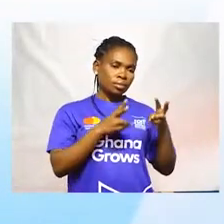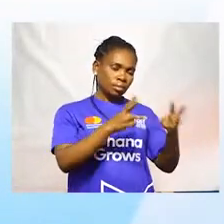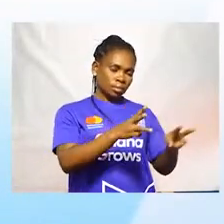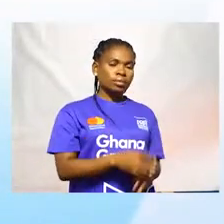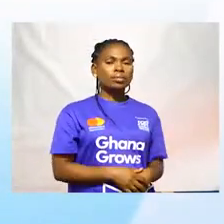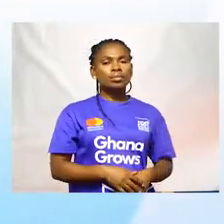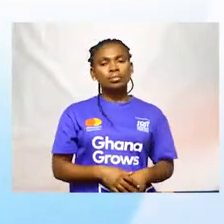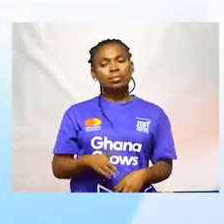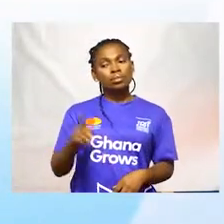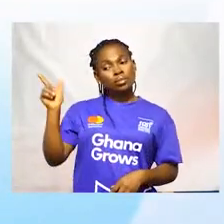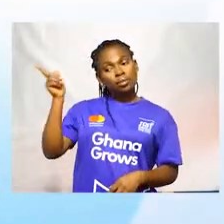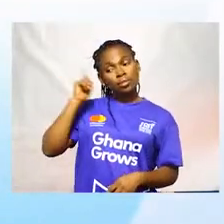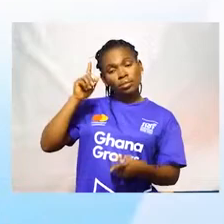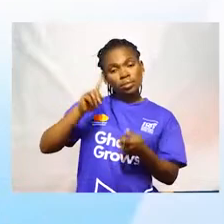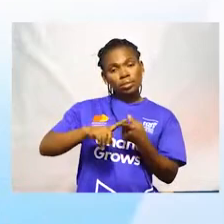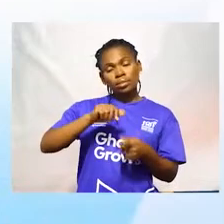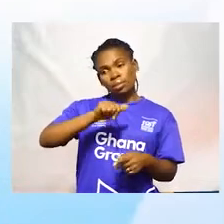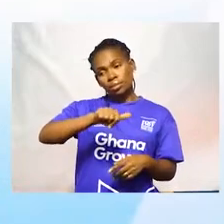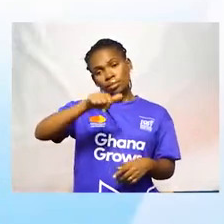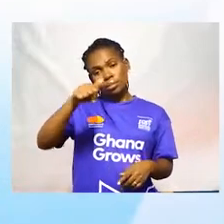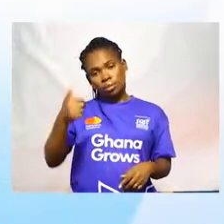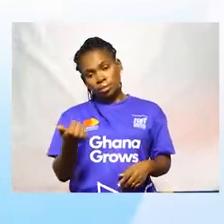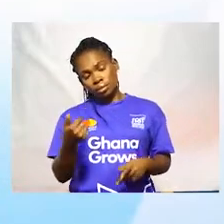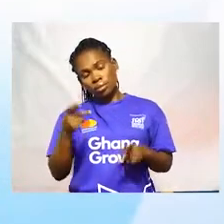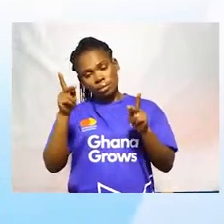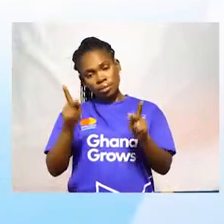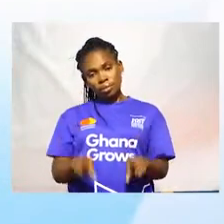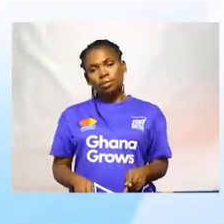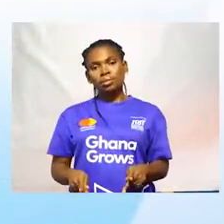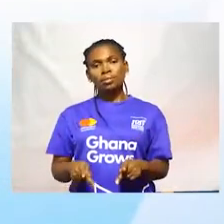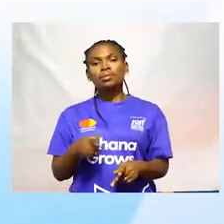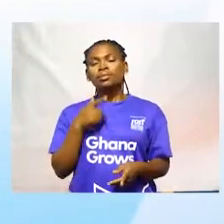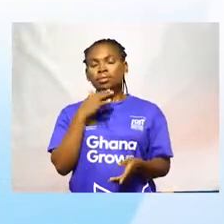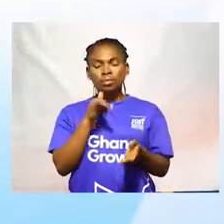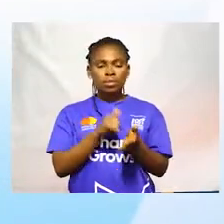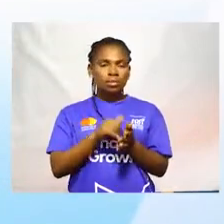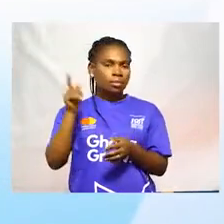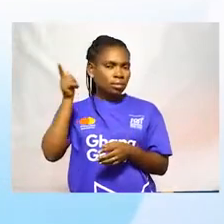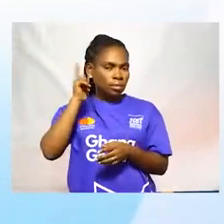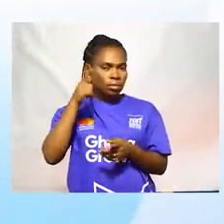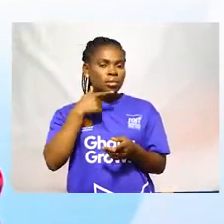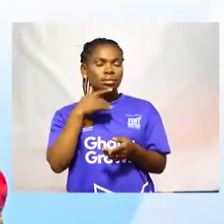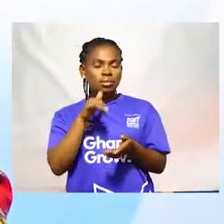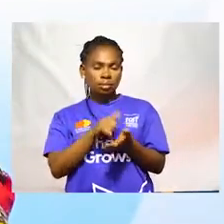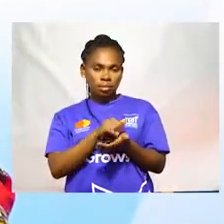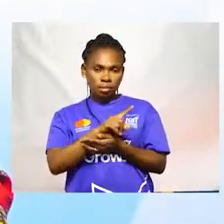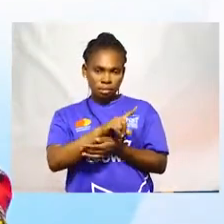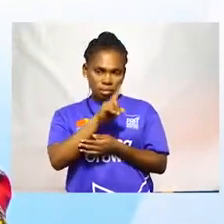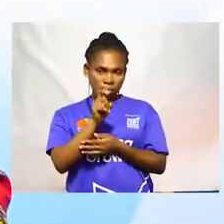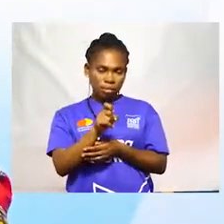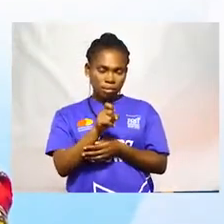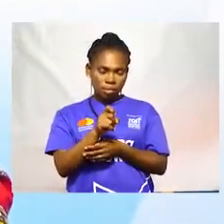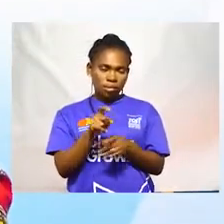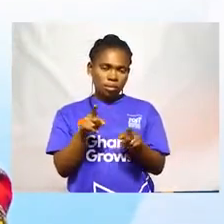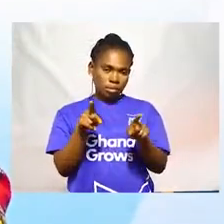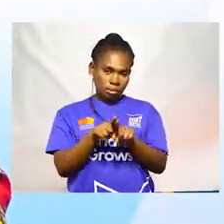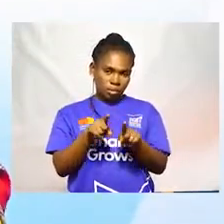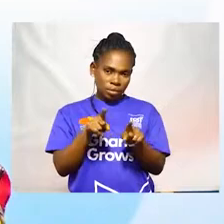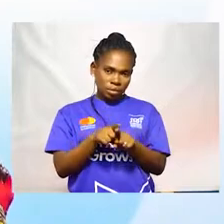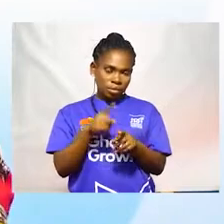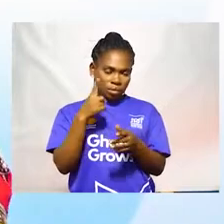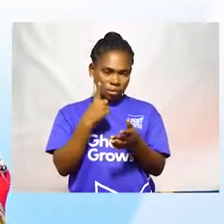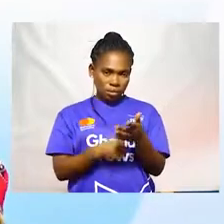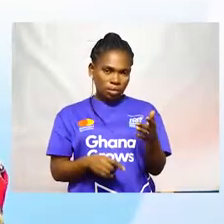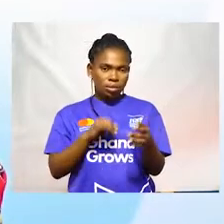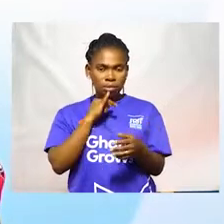Listening to somebody else's own and summarizing it. Exactly. And tweeting it. Exactly. Let me ask about the same. What